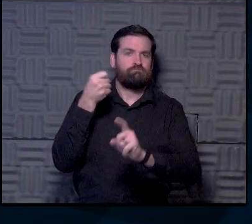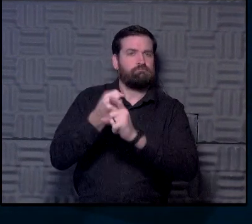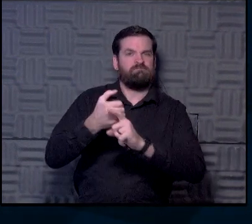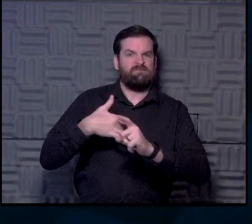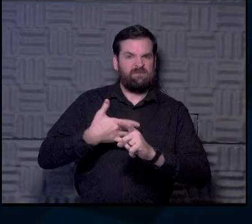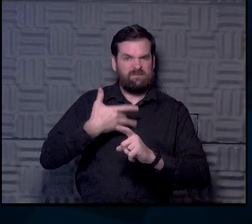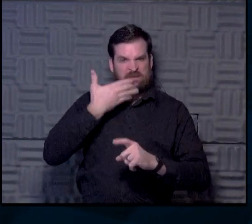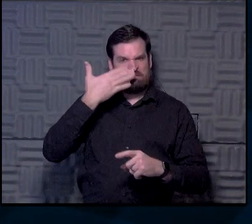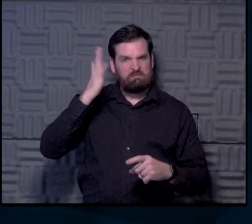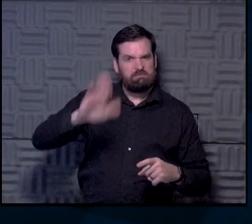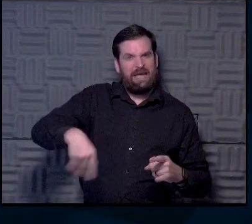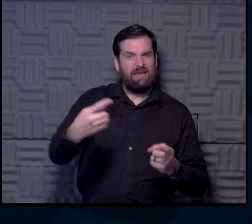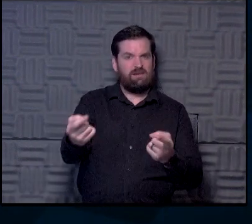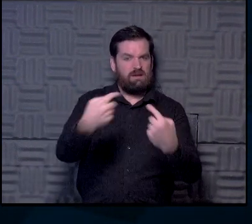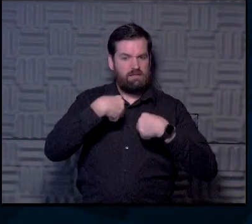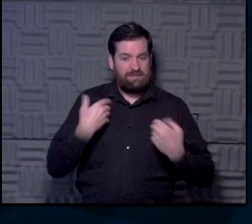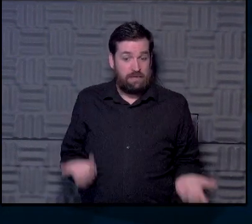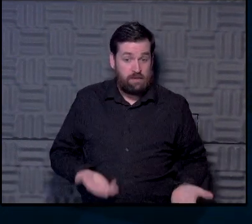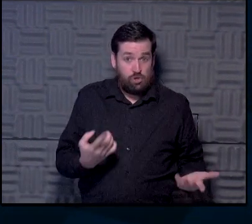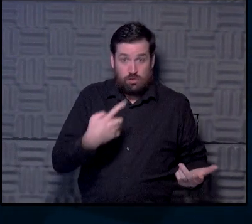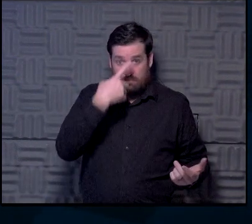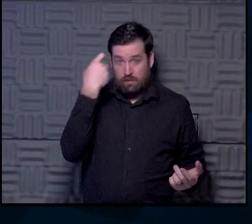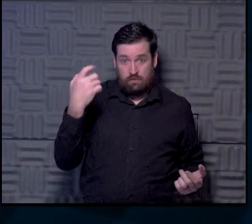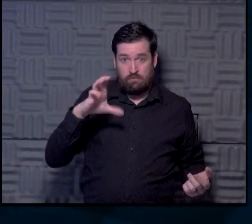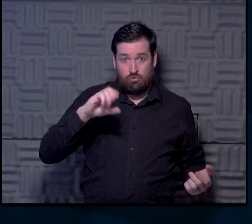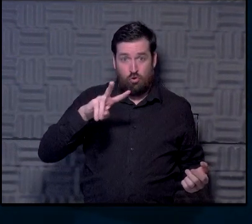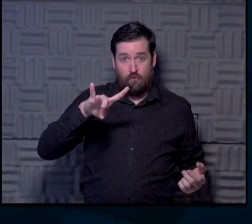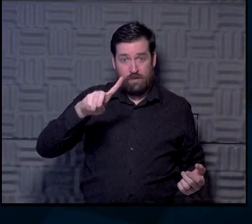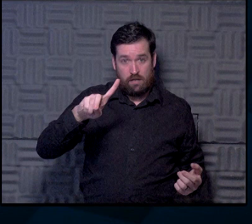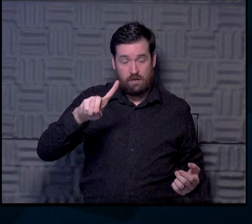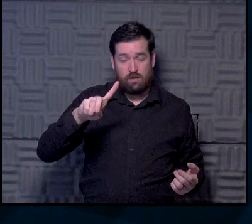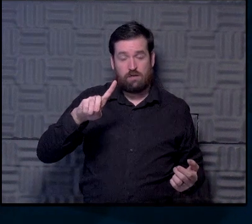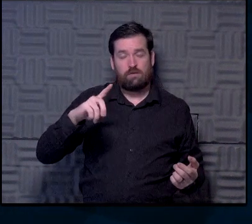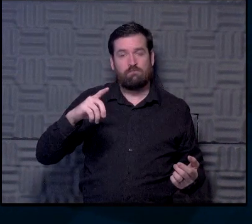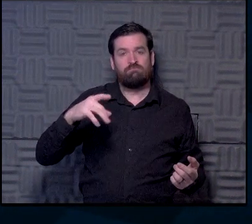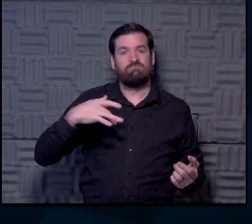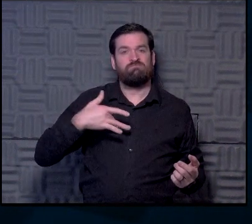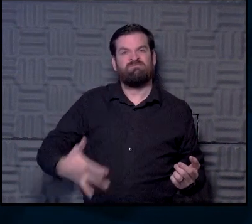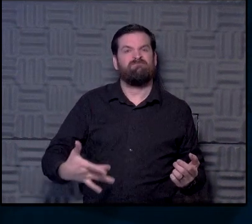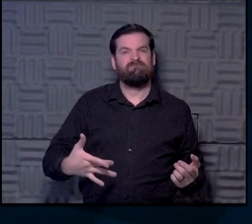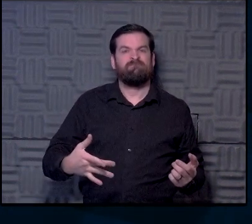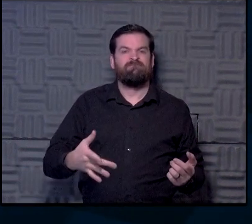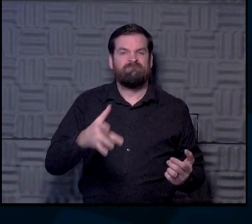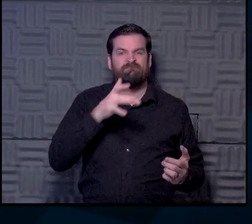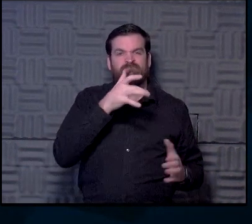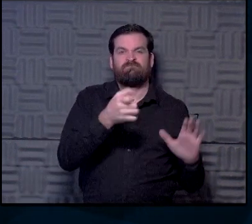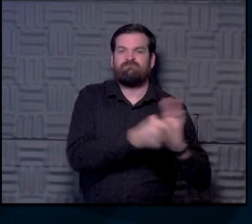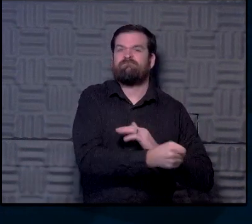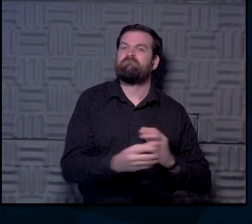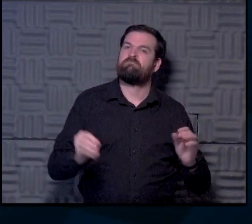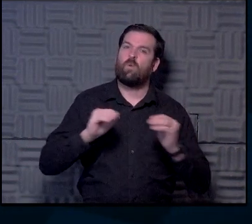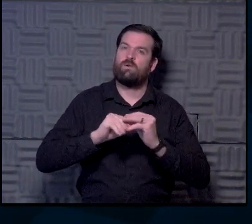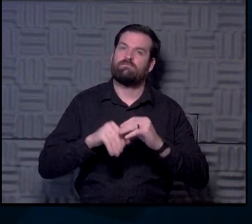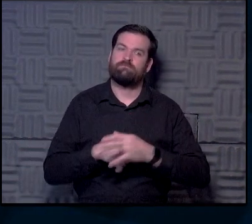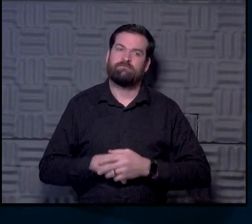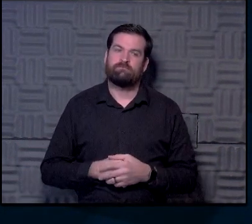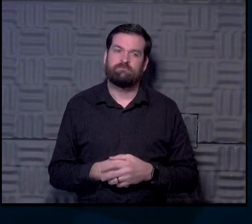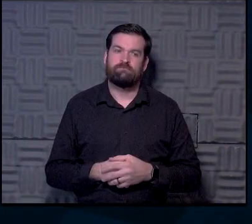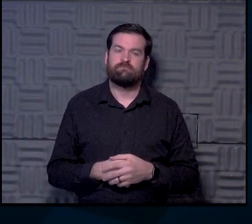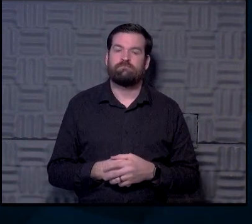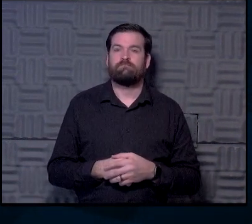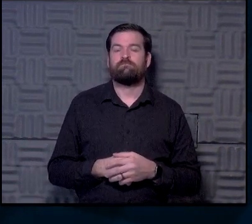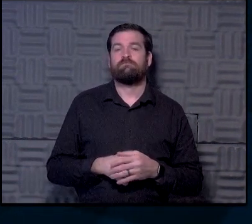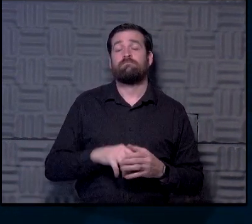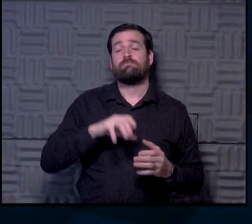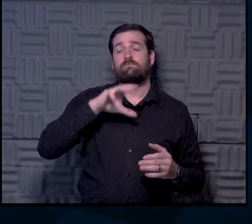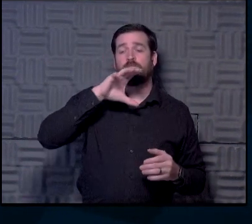bad enough to come into the hospital, that seems to be the age where it tips that you're likely going to be admitted. And what we see is from about